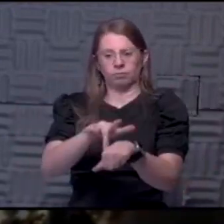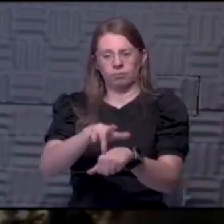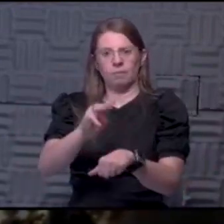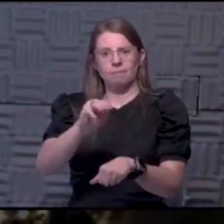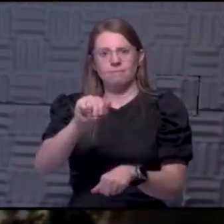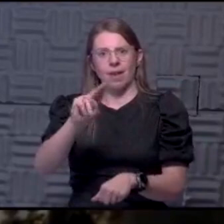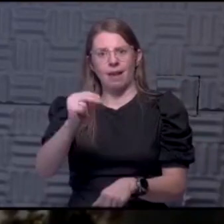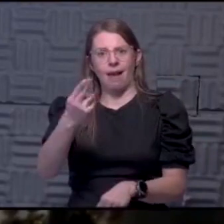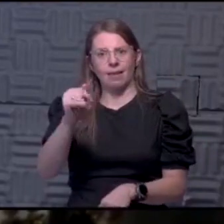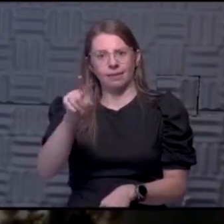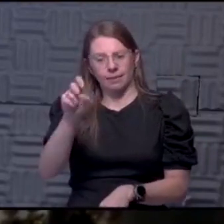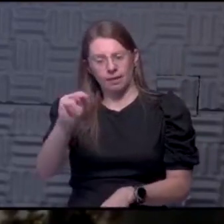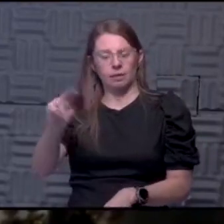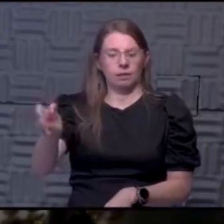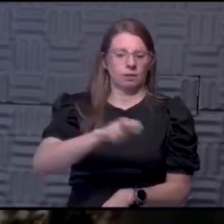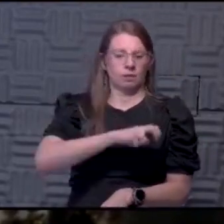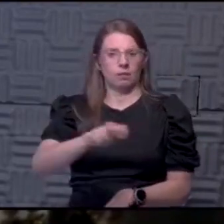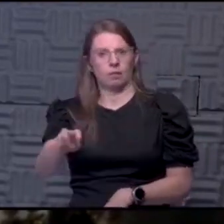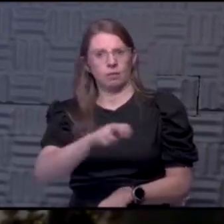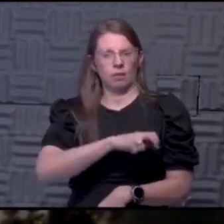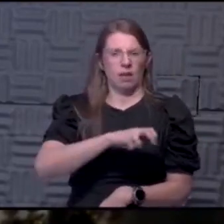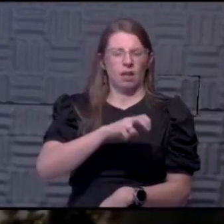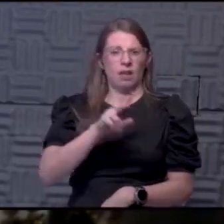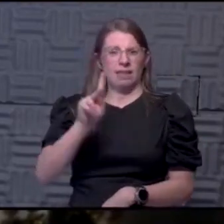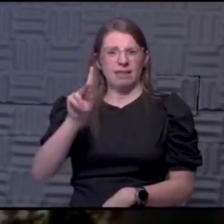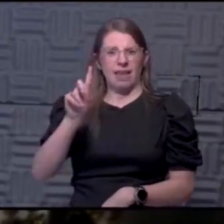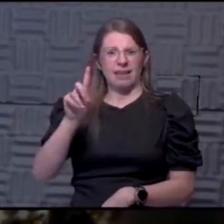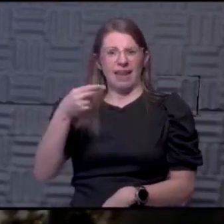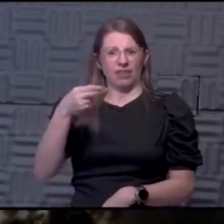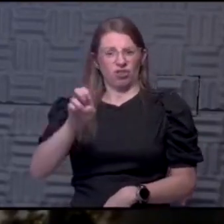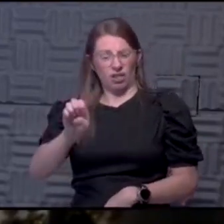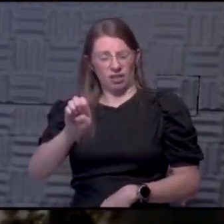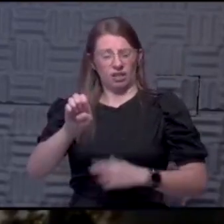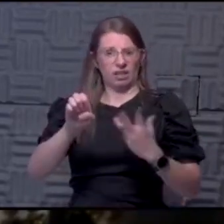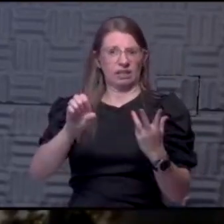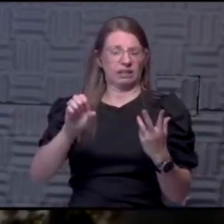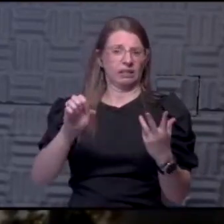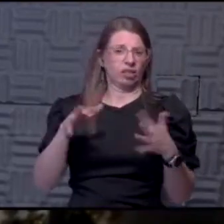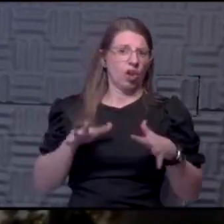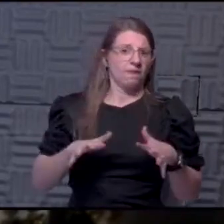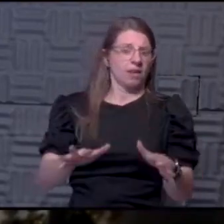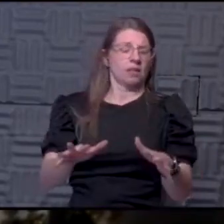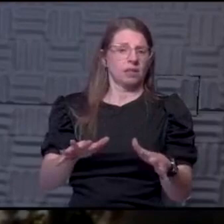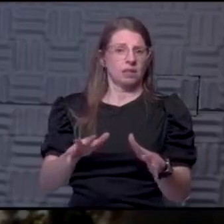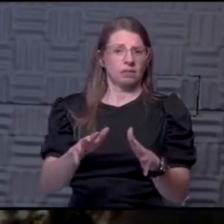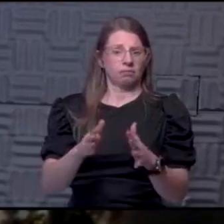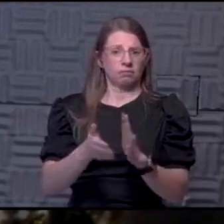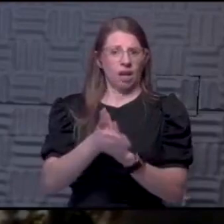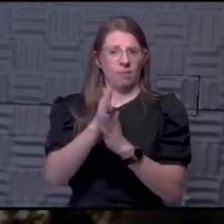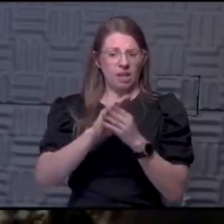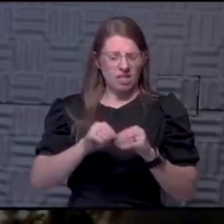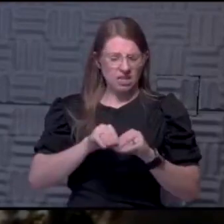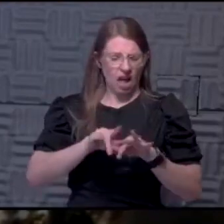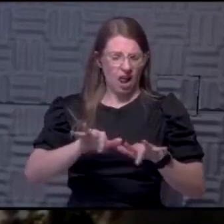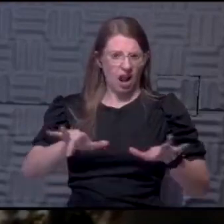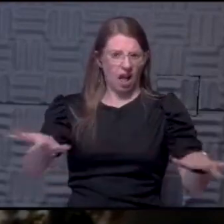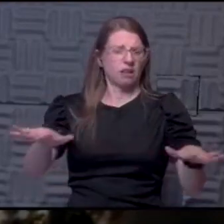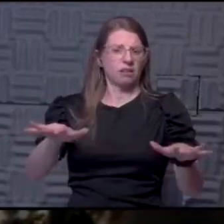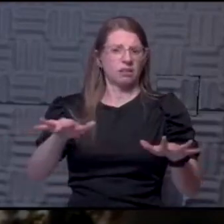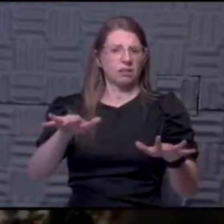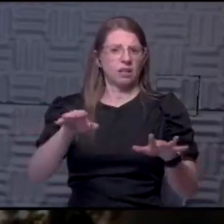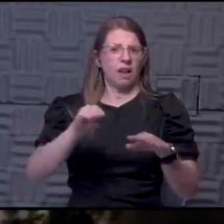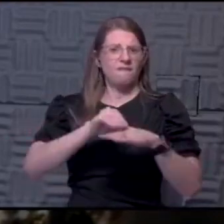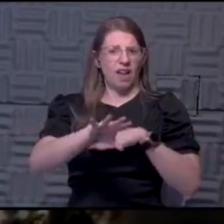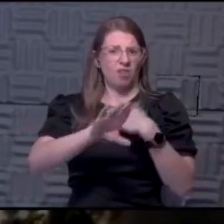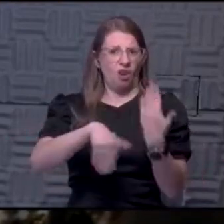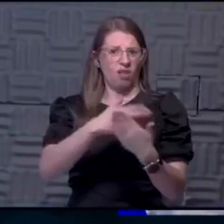is the KDHE at all concerned about this becoming a super spreader event and having major ramifications across Kansas?